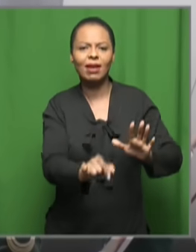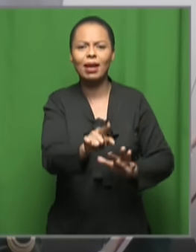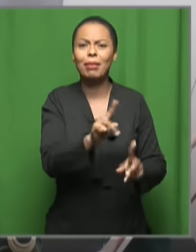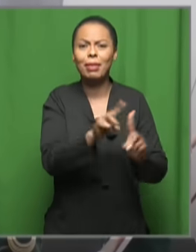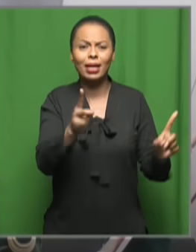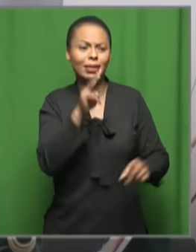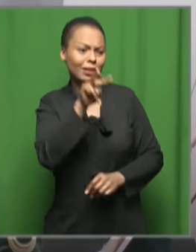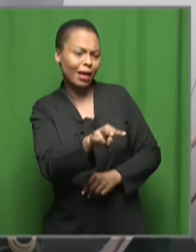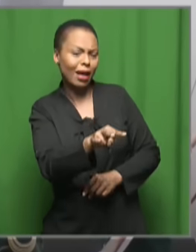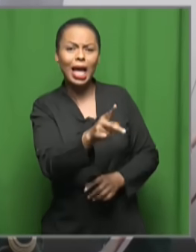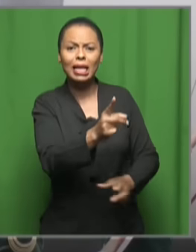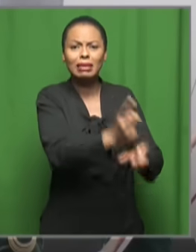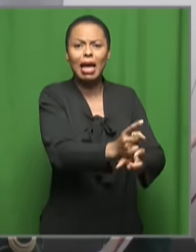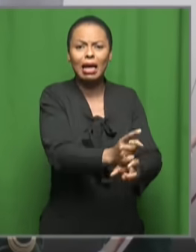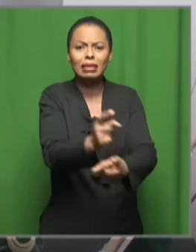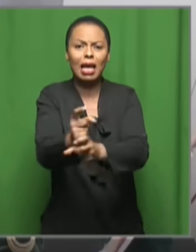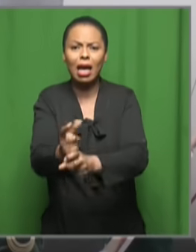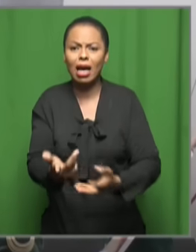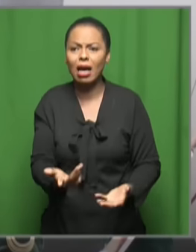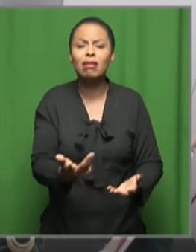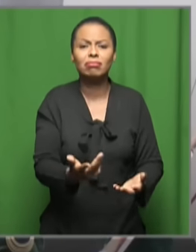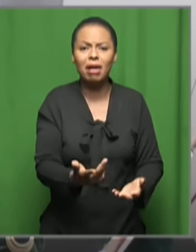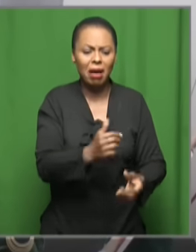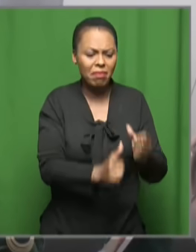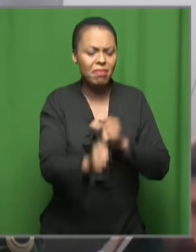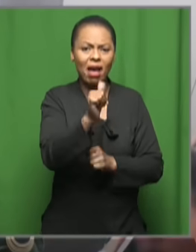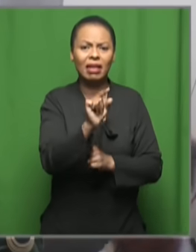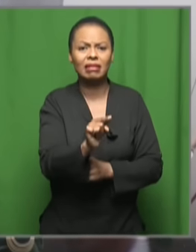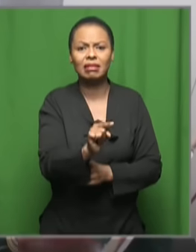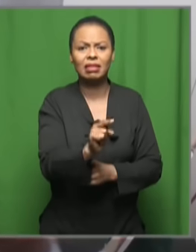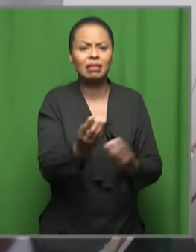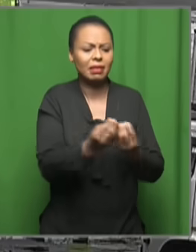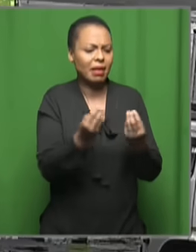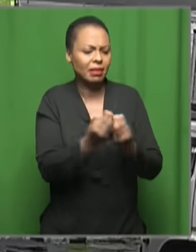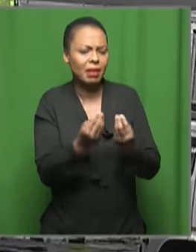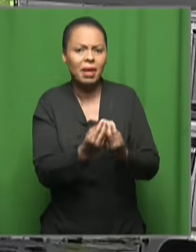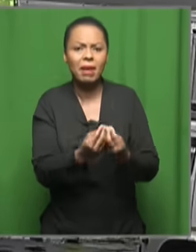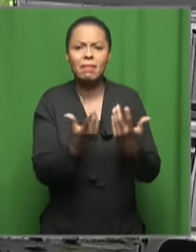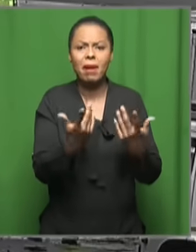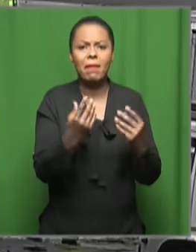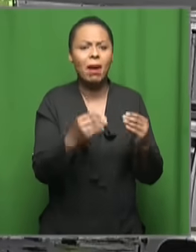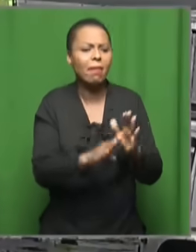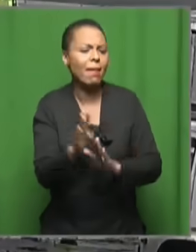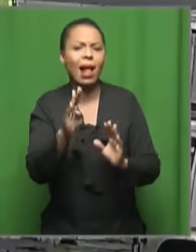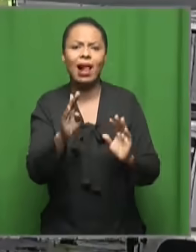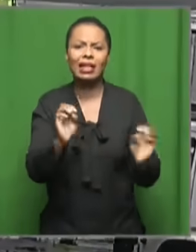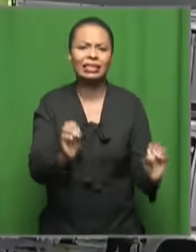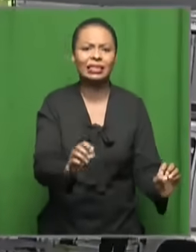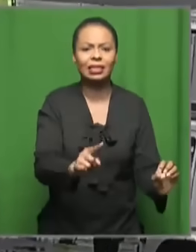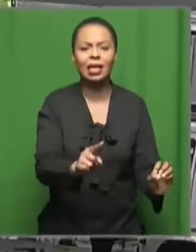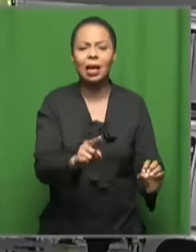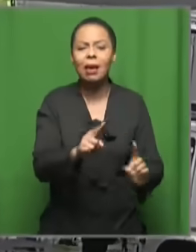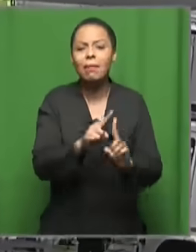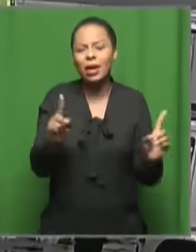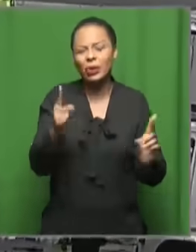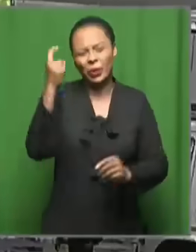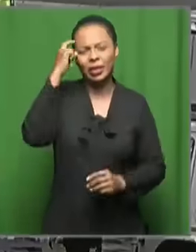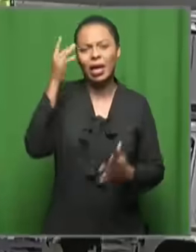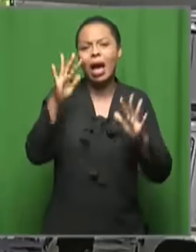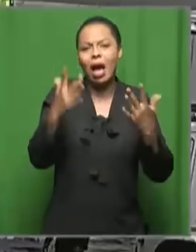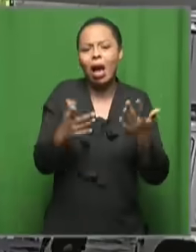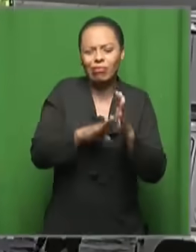difficult to recover some of those assets. I mean, what needs to happen here, do you think, in terms of just reinforcement and